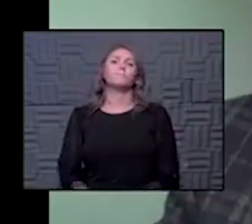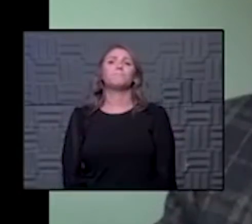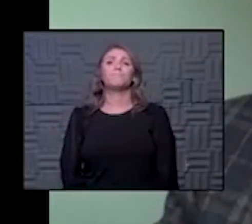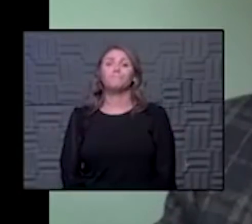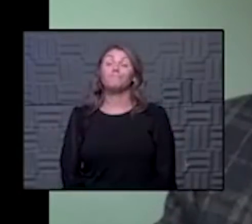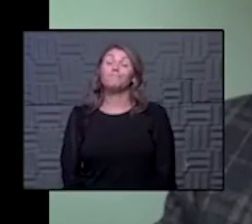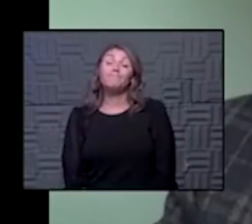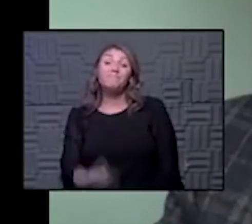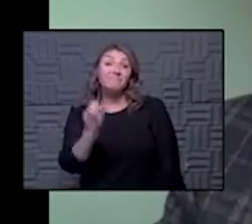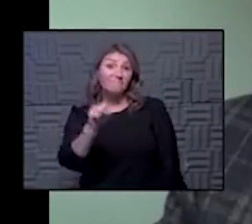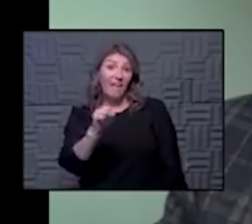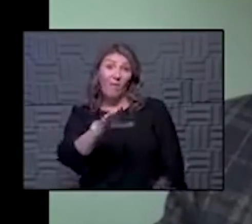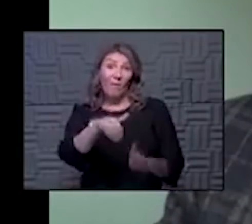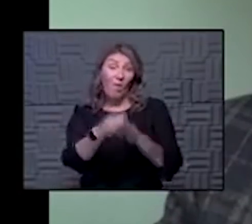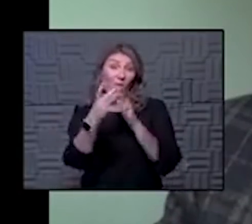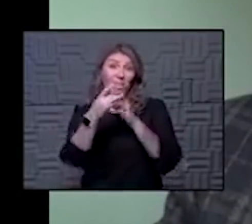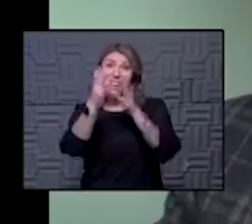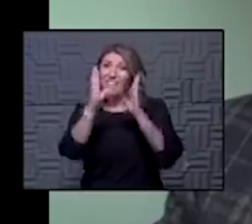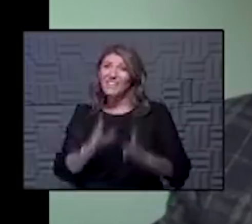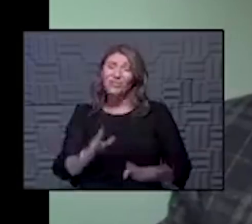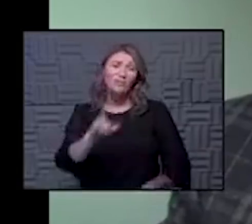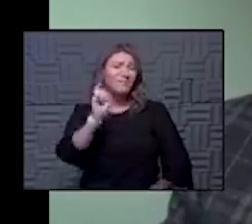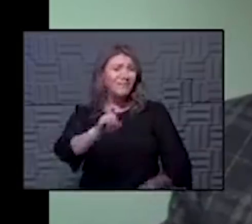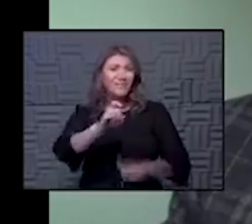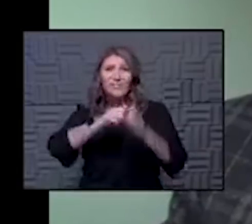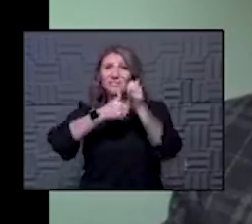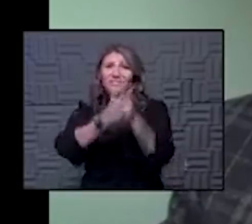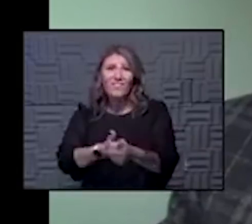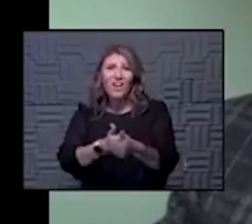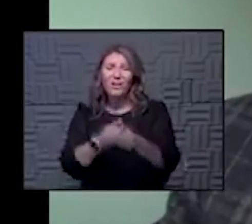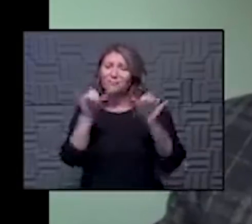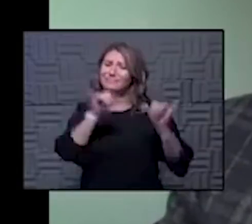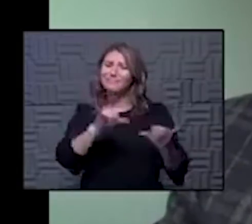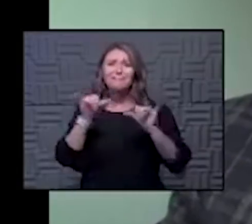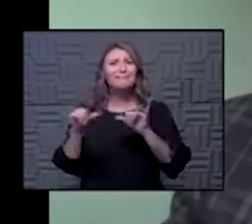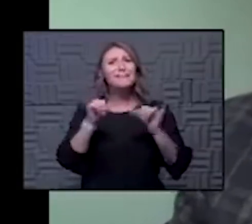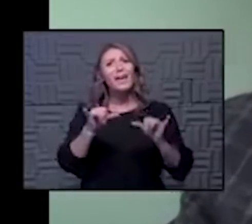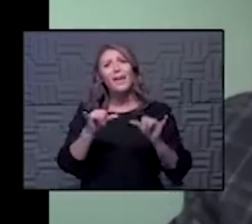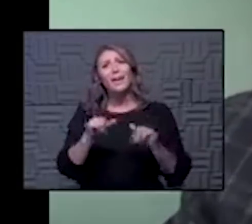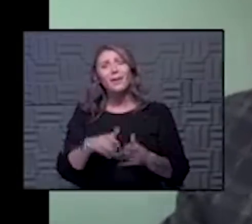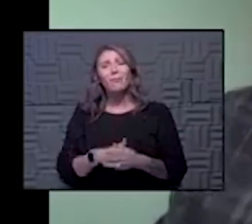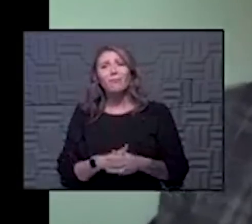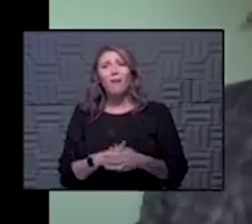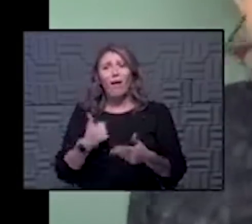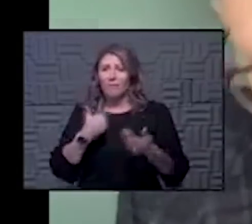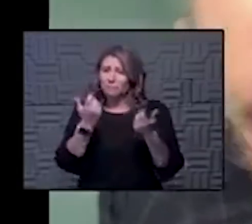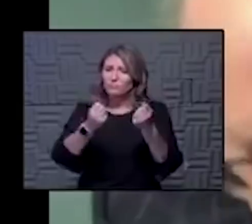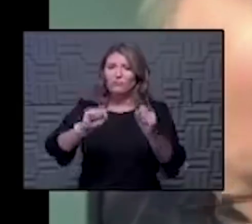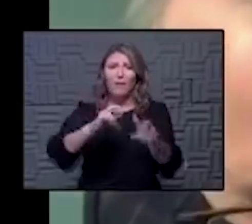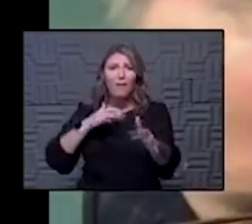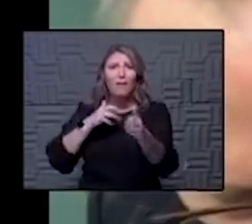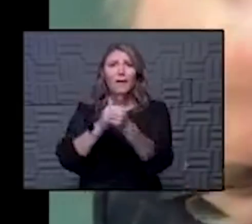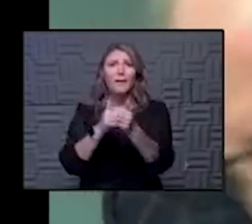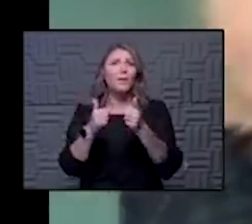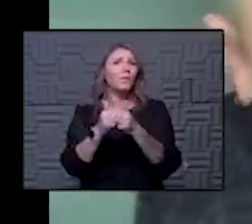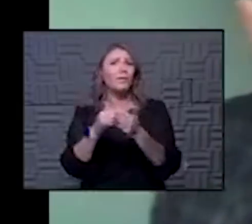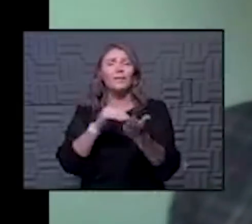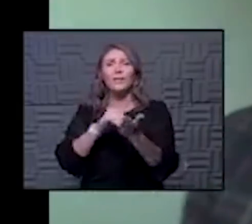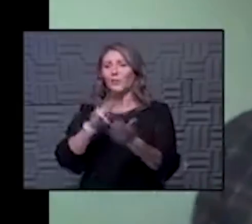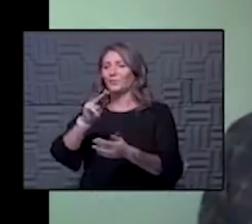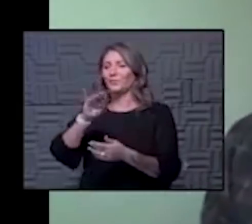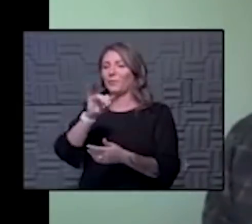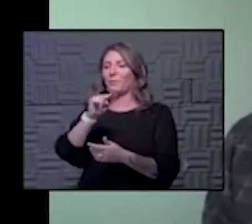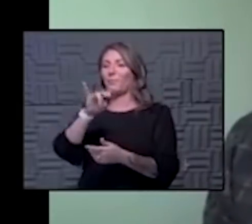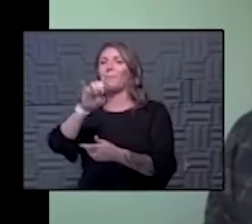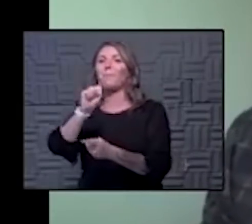Yeah, I think all leaders everywhere just need to get on board and follow the same things. I've been trying to catch up with Dr. Minns for years. He does such a